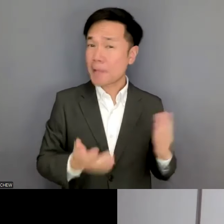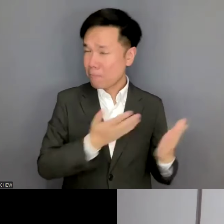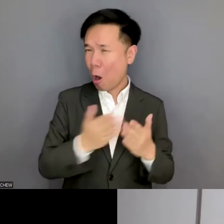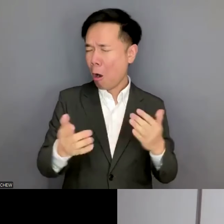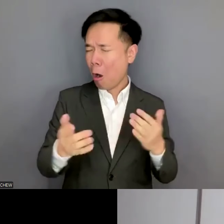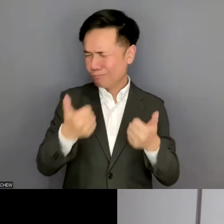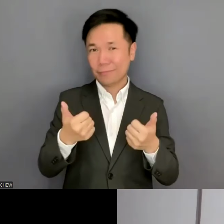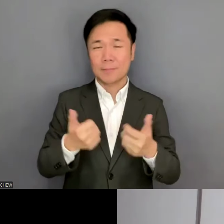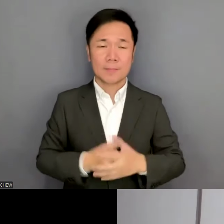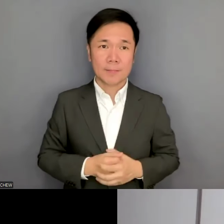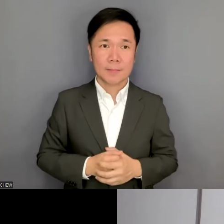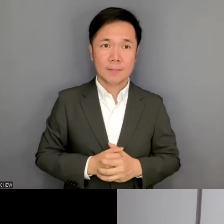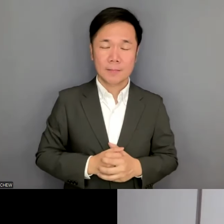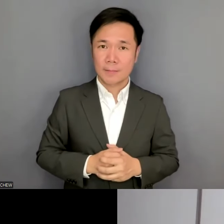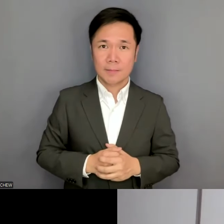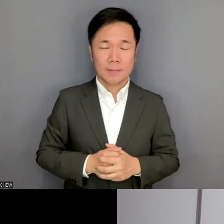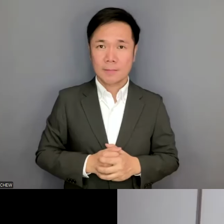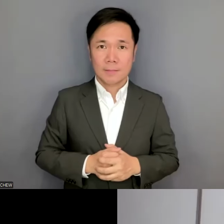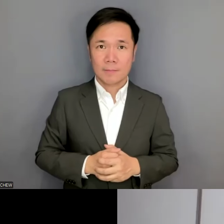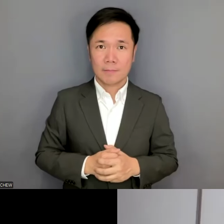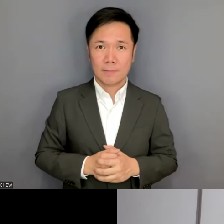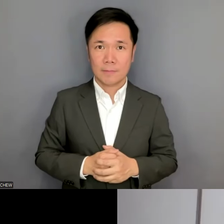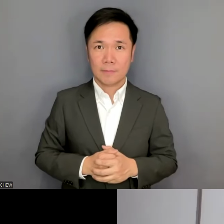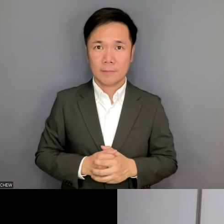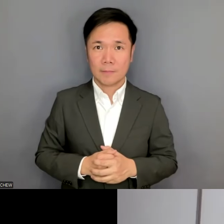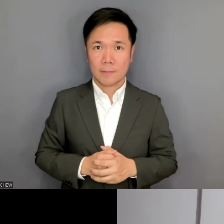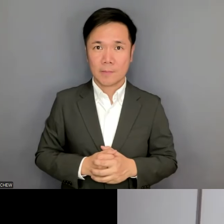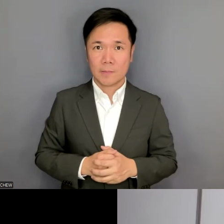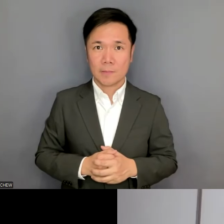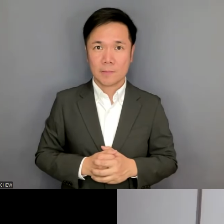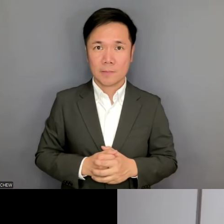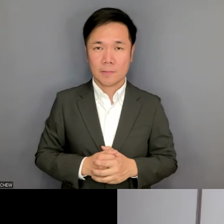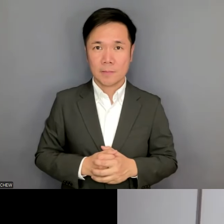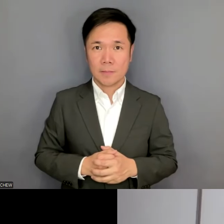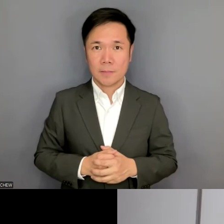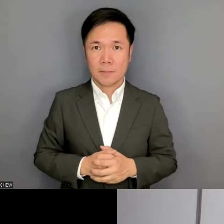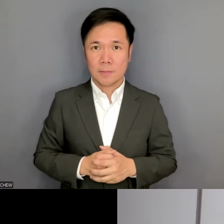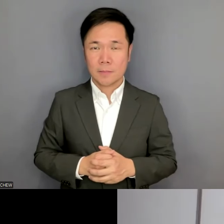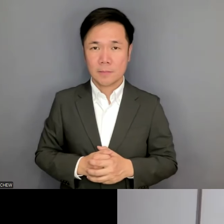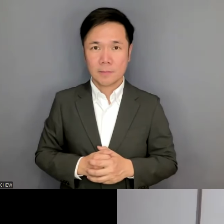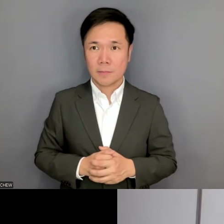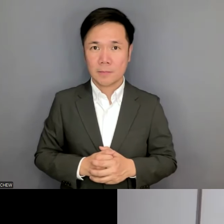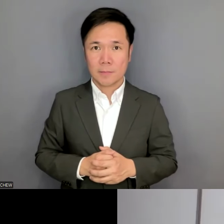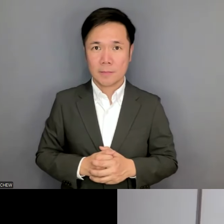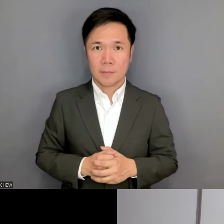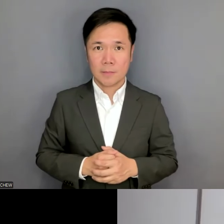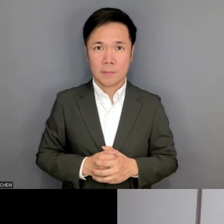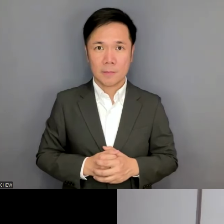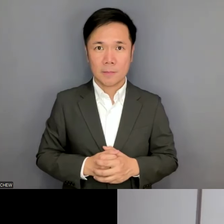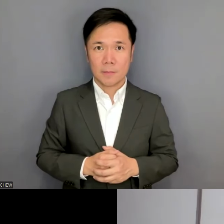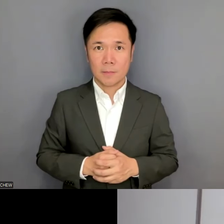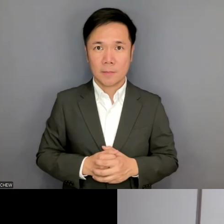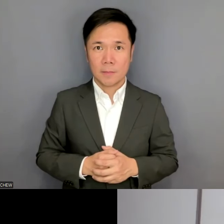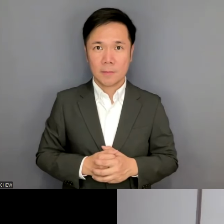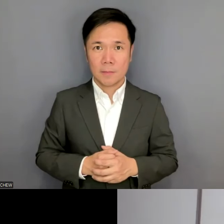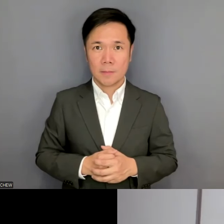tema con la Cumbre del Futuro, Now, después de la when we Cumbre are del trying to Futuro, el apartado connect de those topics with juventud the nos viene a hablar